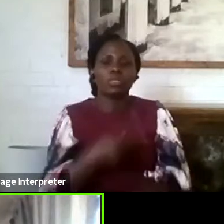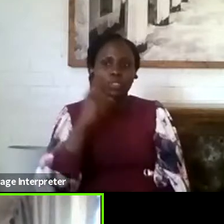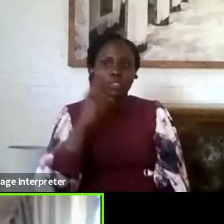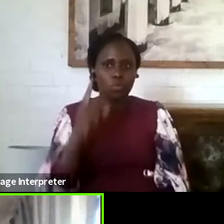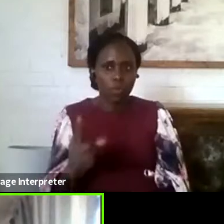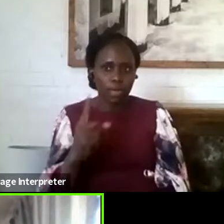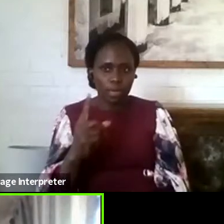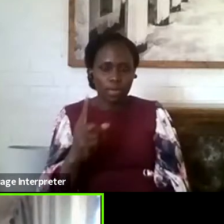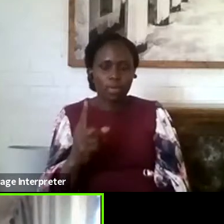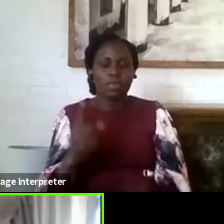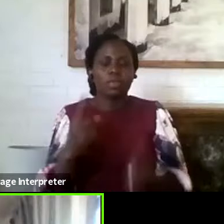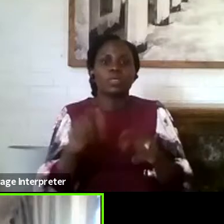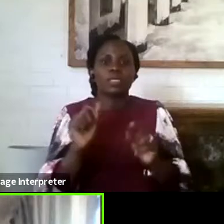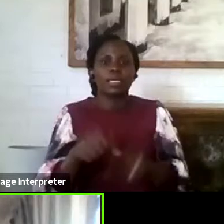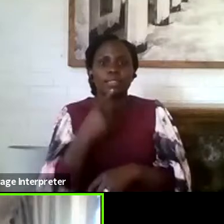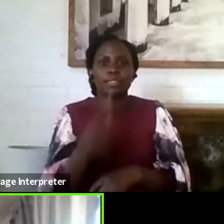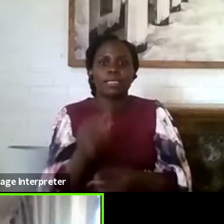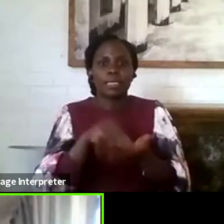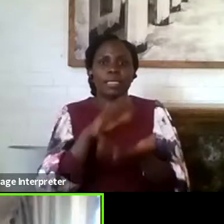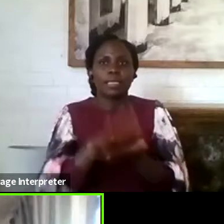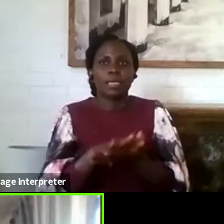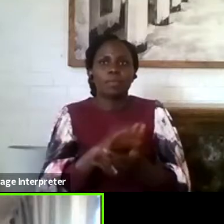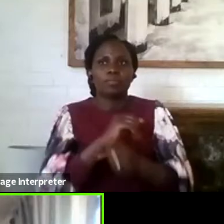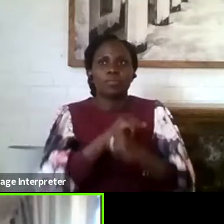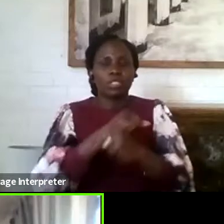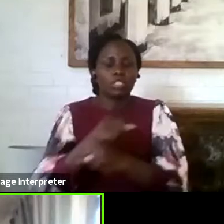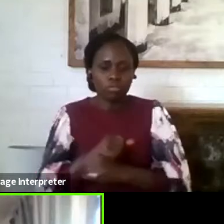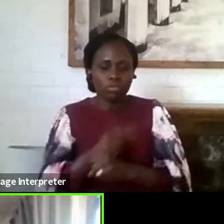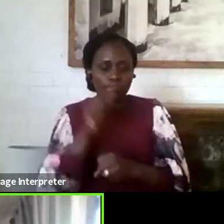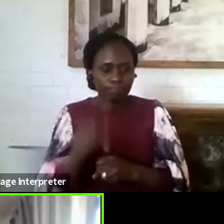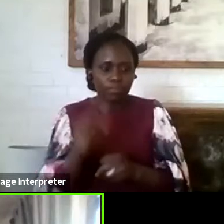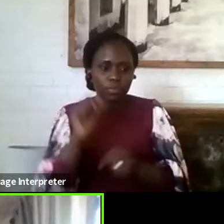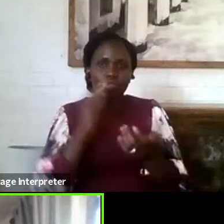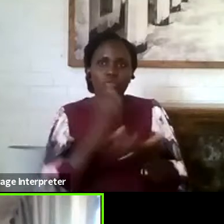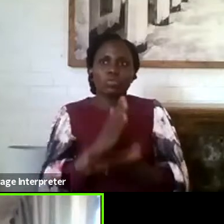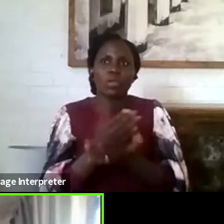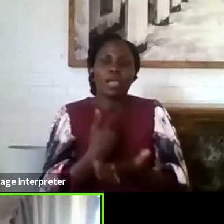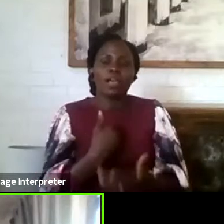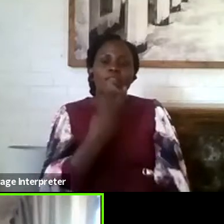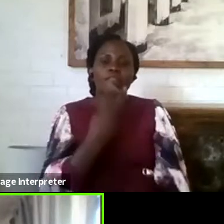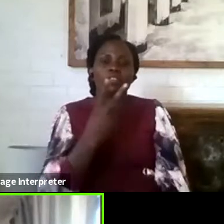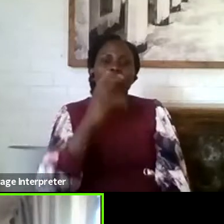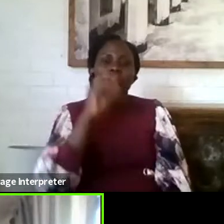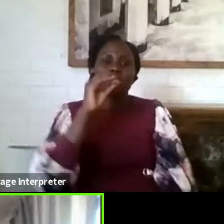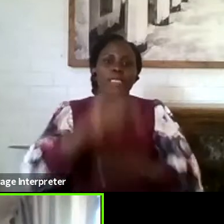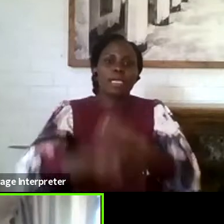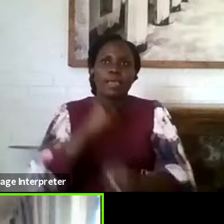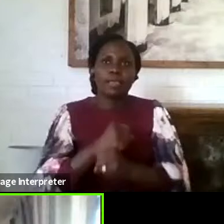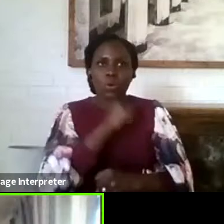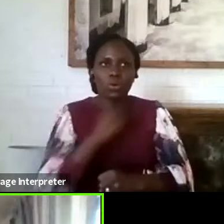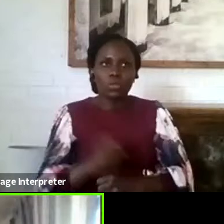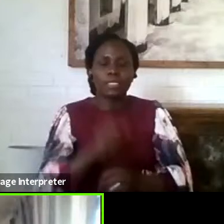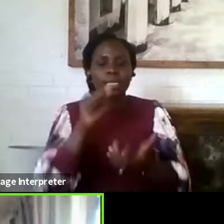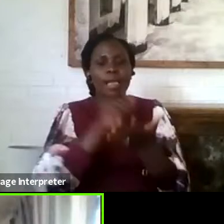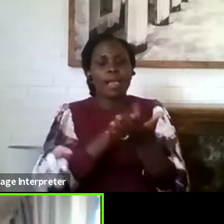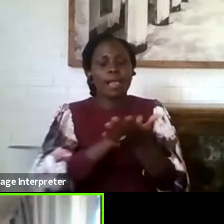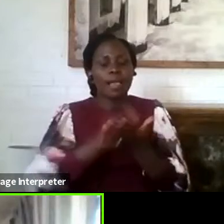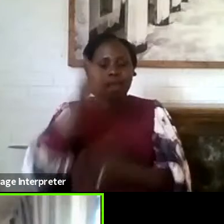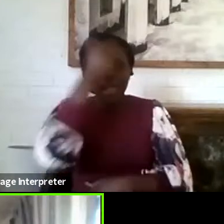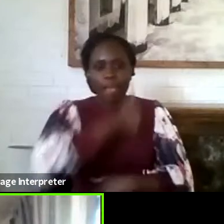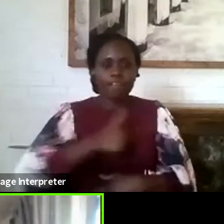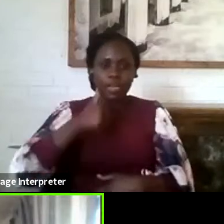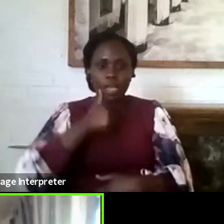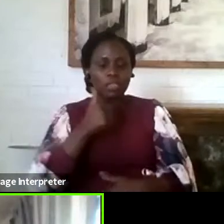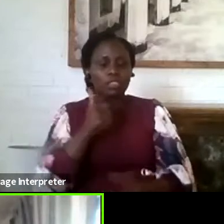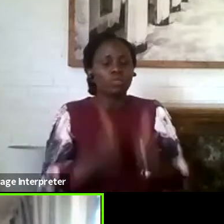protection is as old as 20 years old in Africa. However, the first data protection authority in